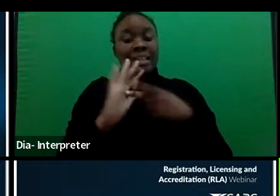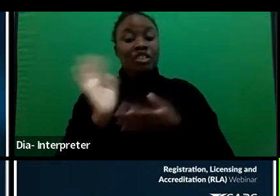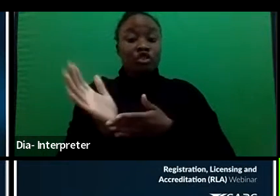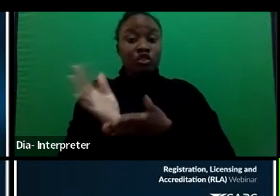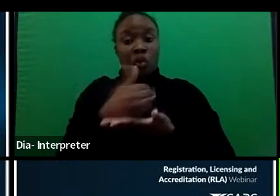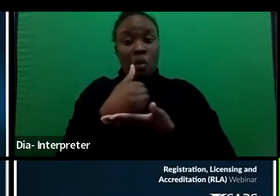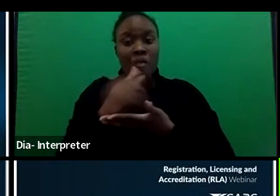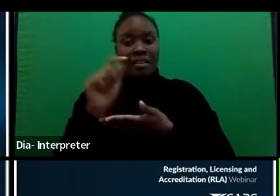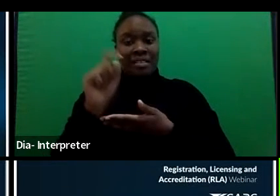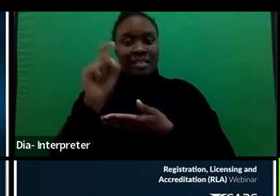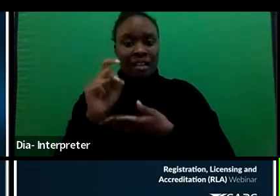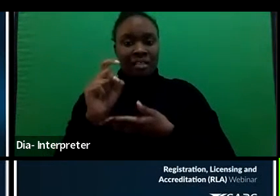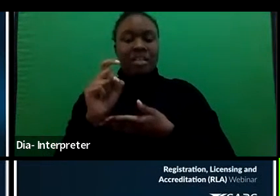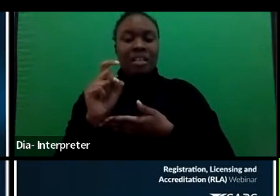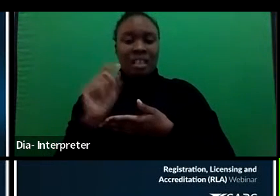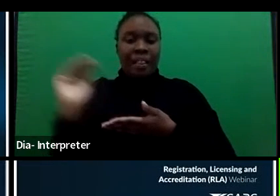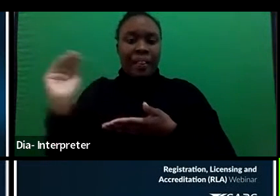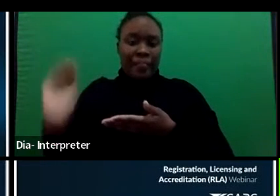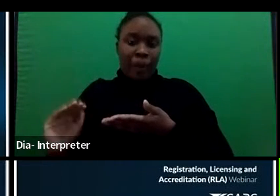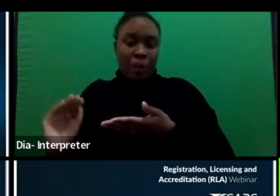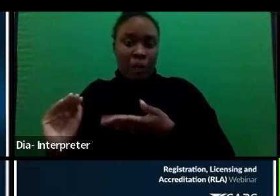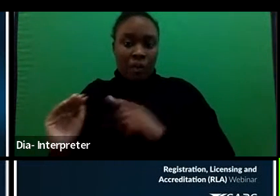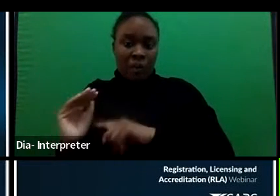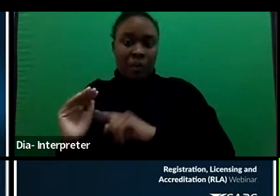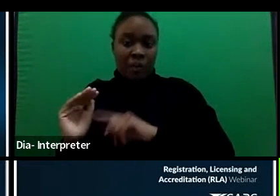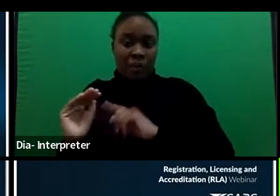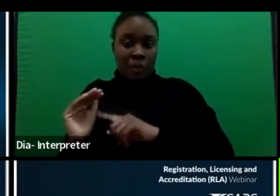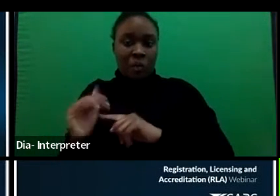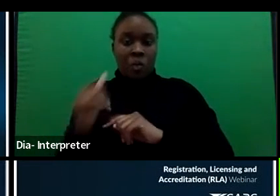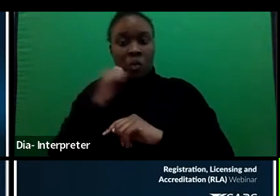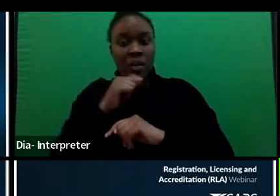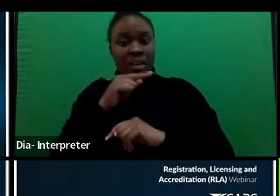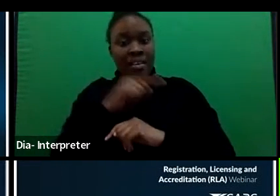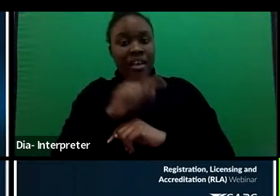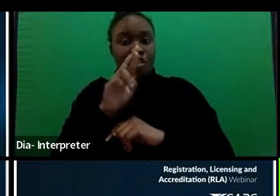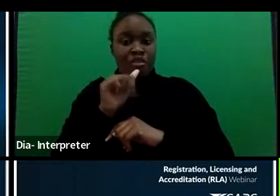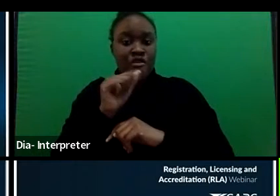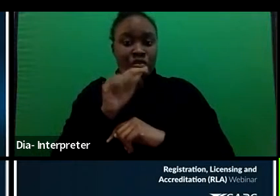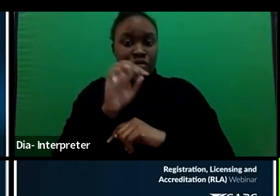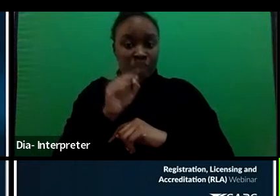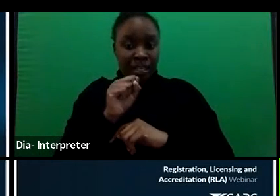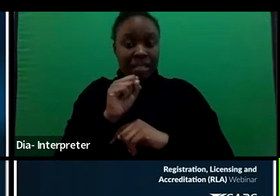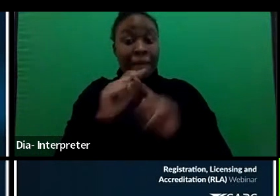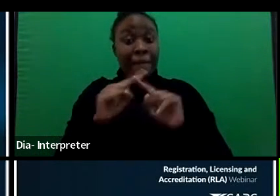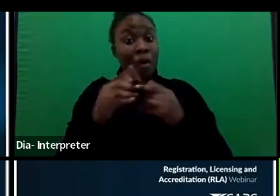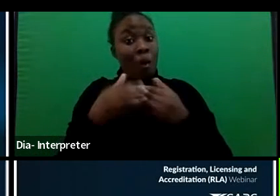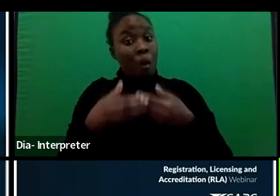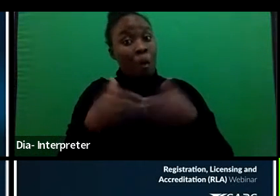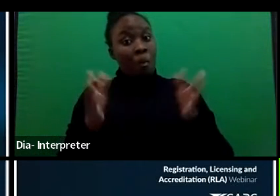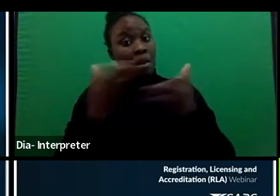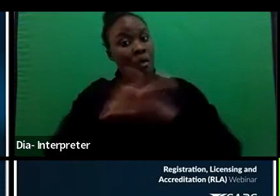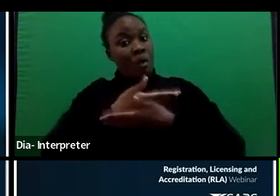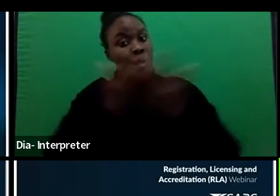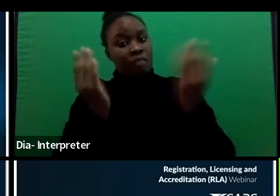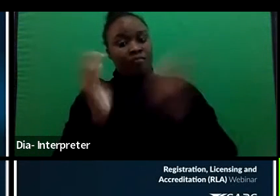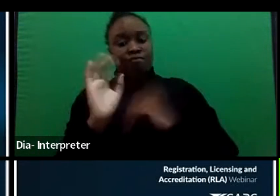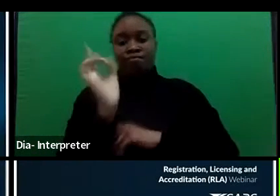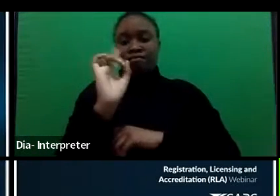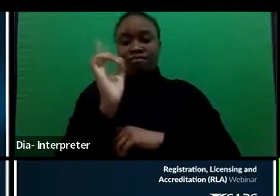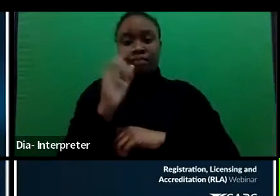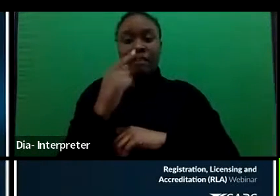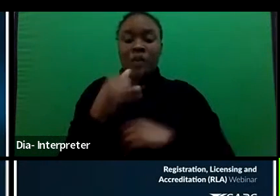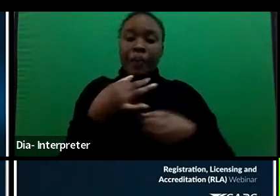lower in rates, and as well, unfortunately, is not open to everybody. It's only for